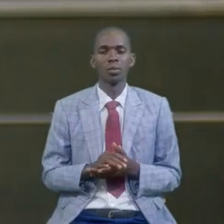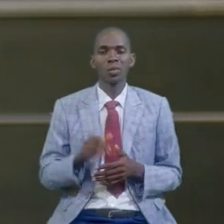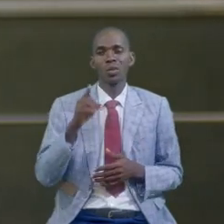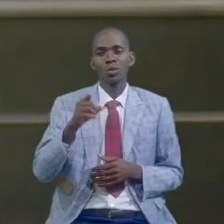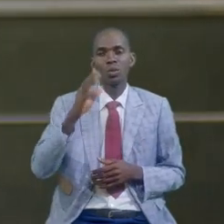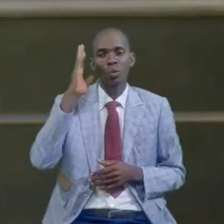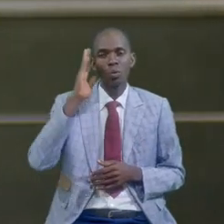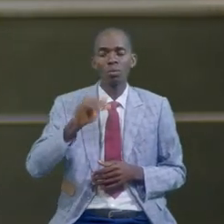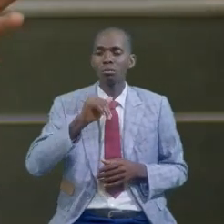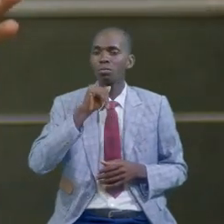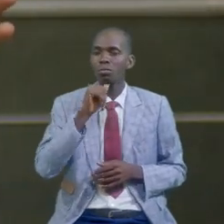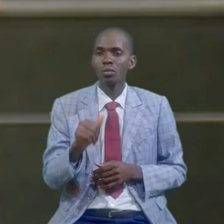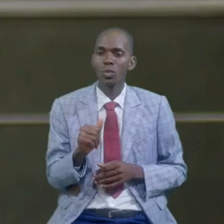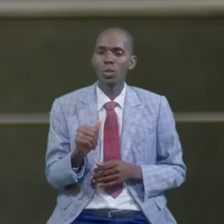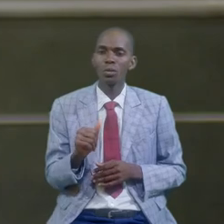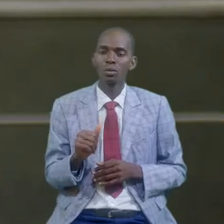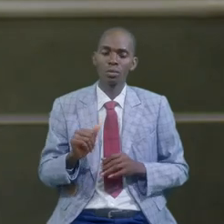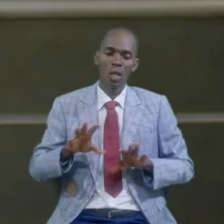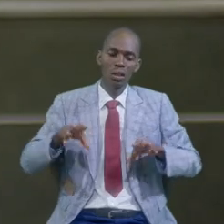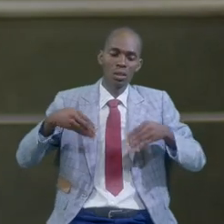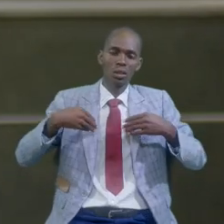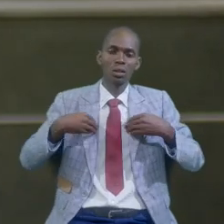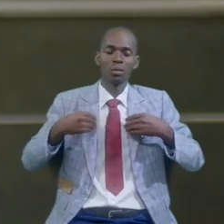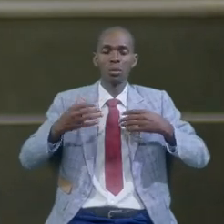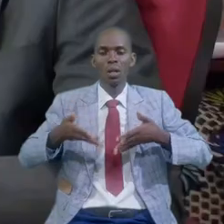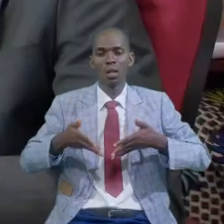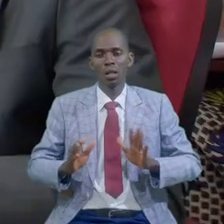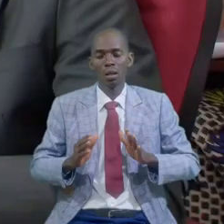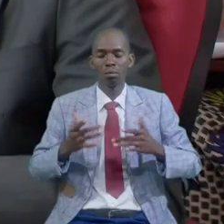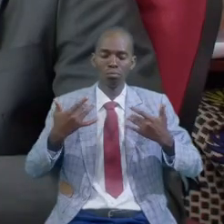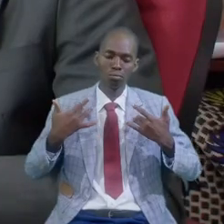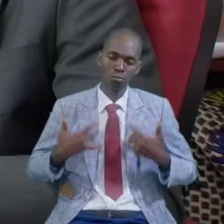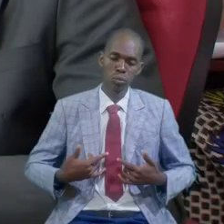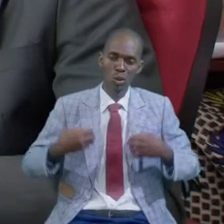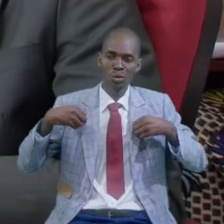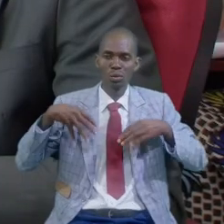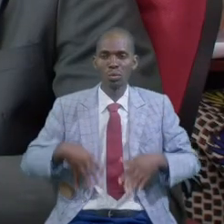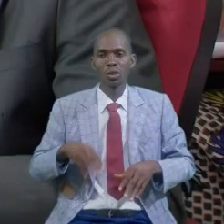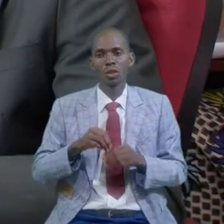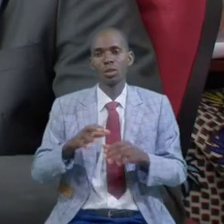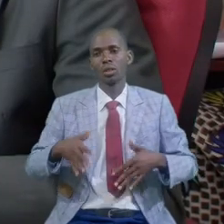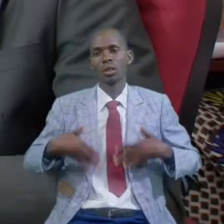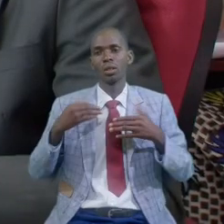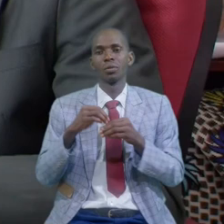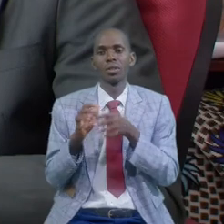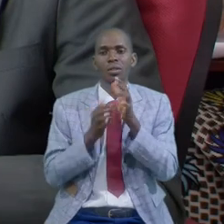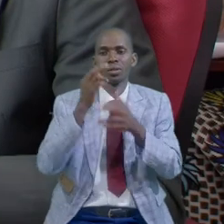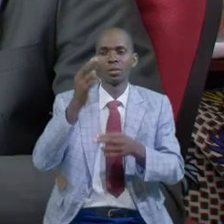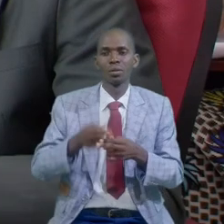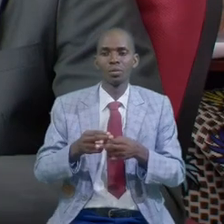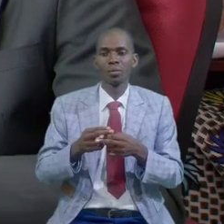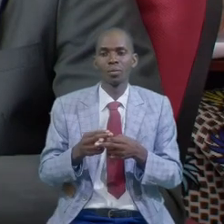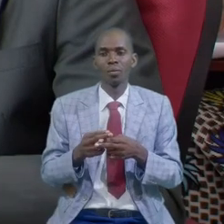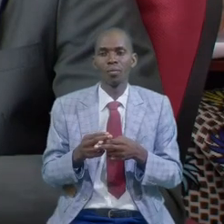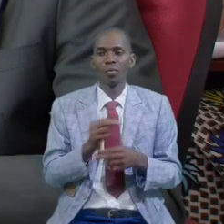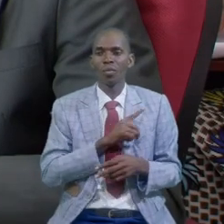give room to discouragement or despondency in Jesus' name. Amen. The Lord is with